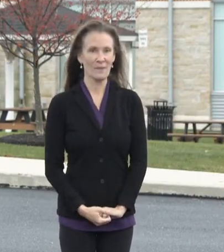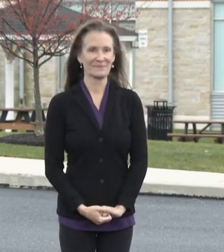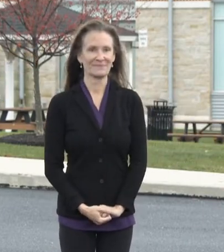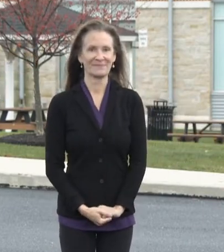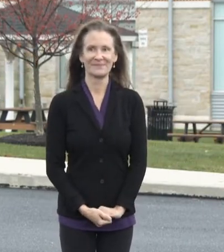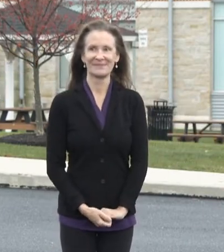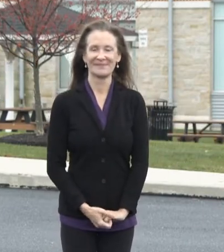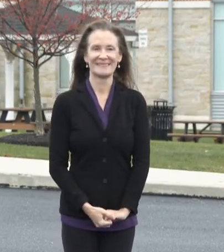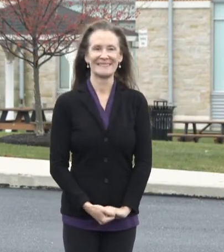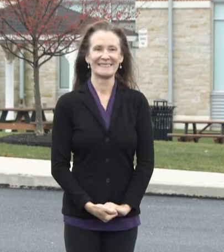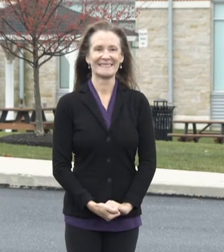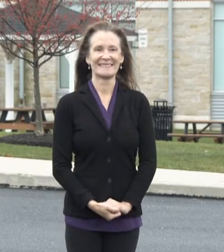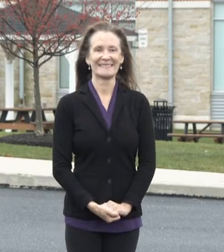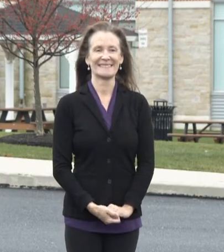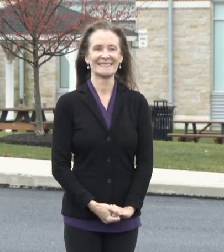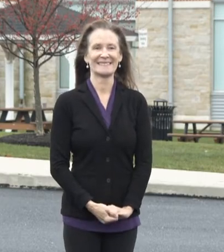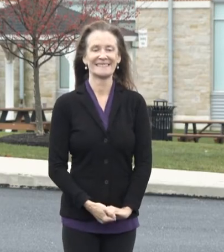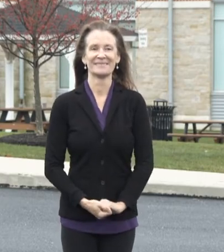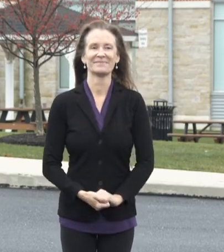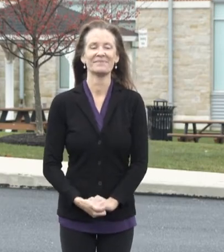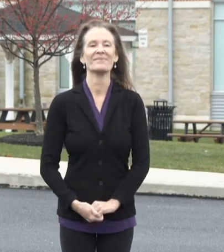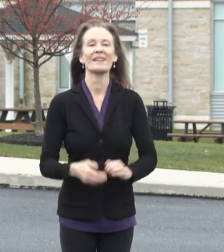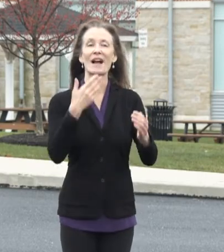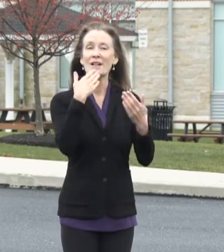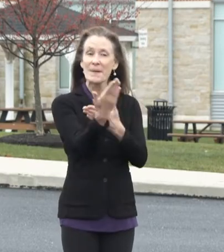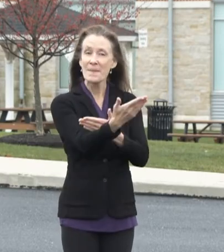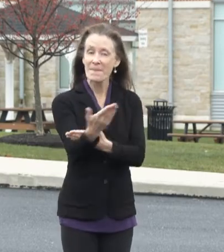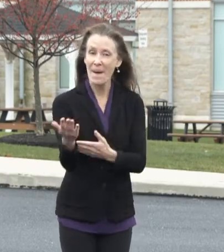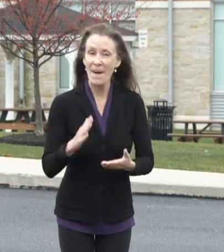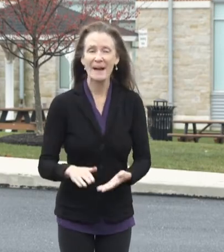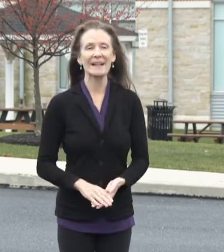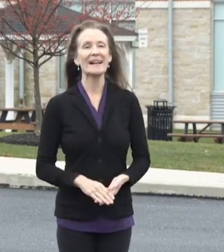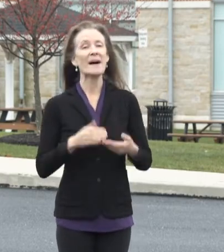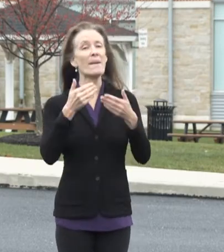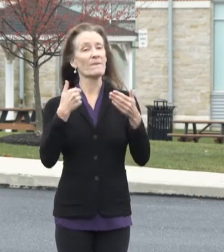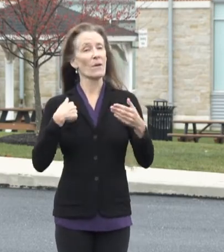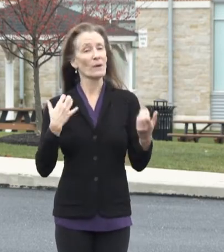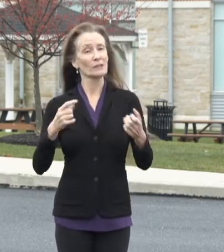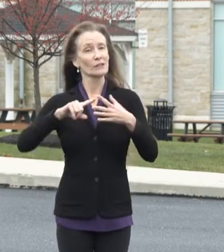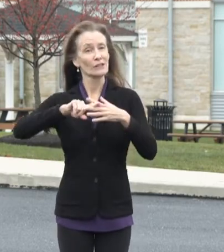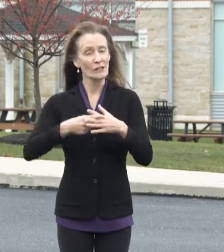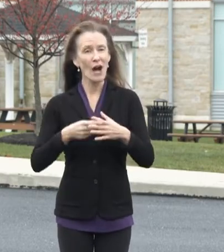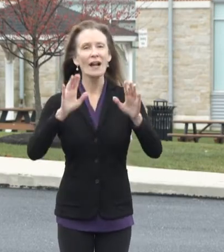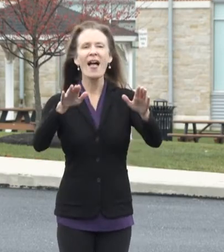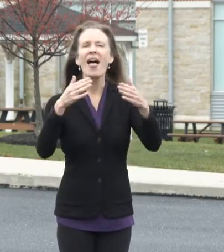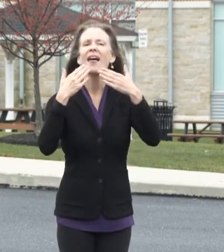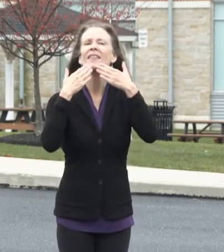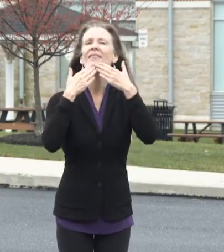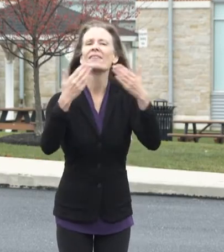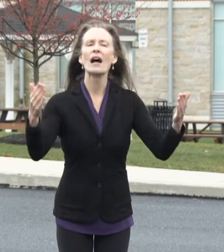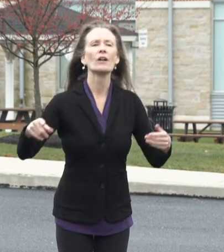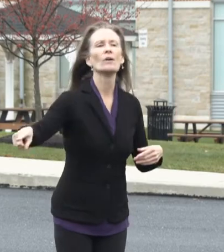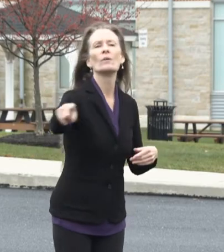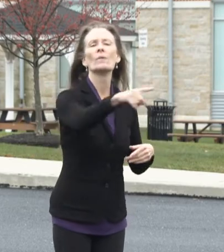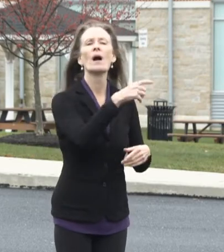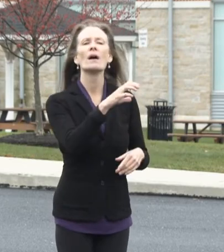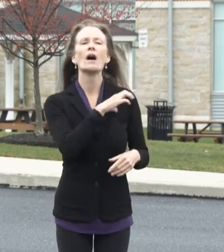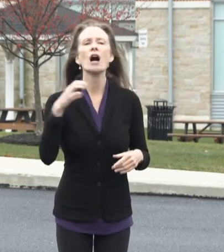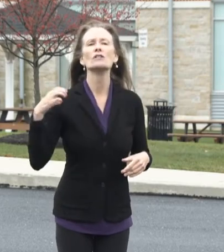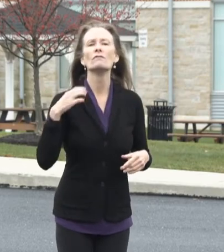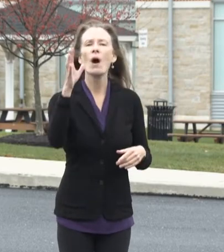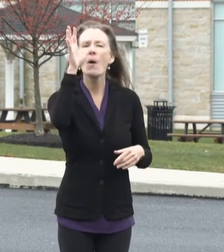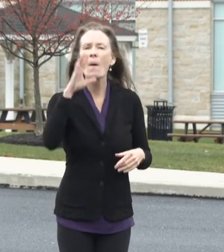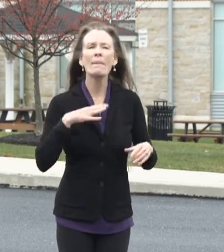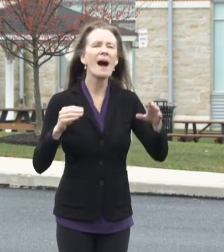Good morning. And before I begin, I just want to thank the Congresswoman and all others in Pennsylvania who've served their